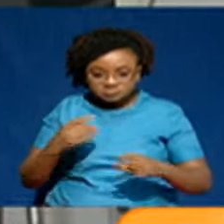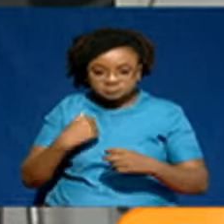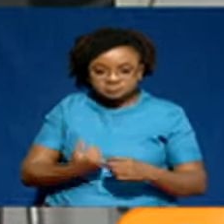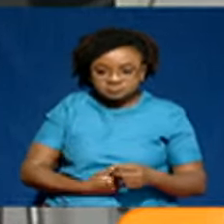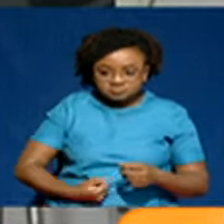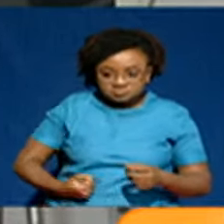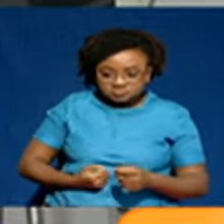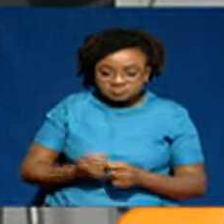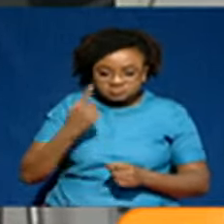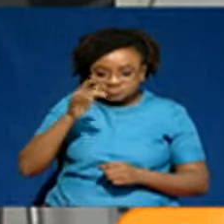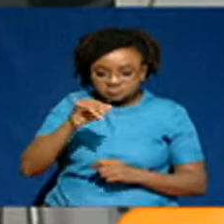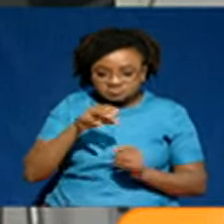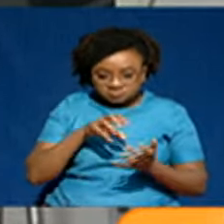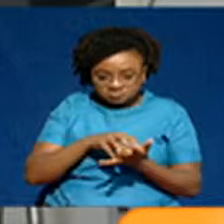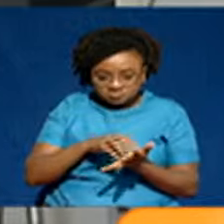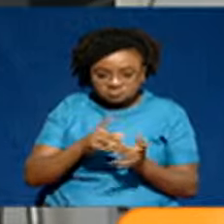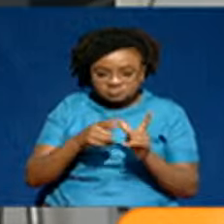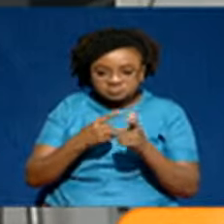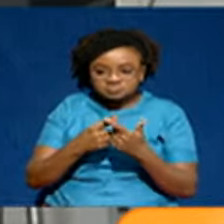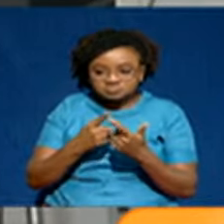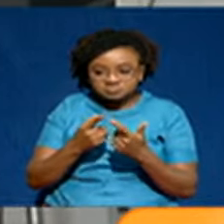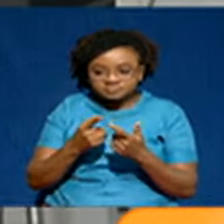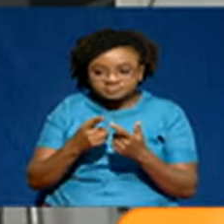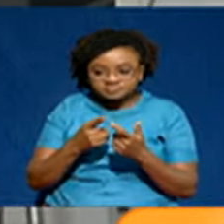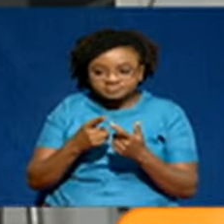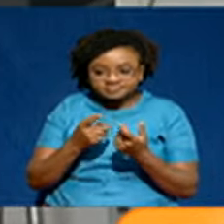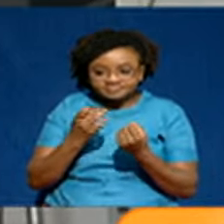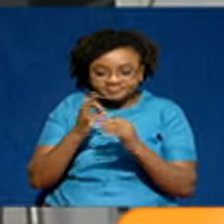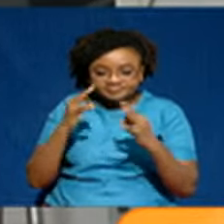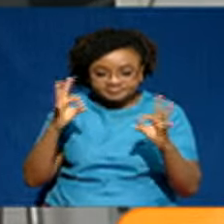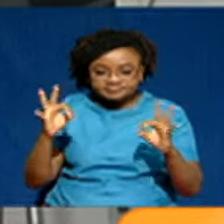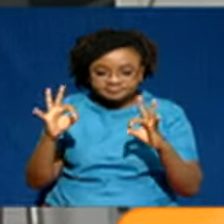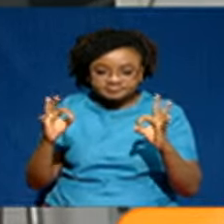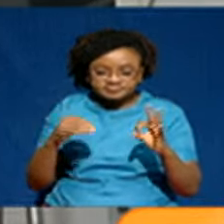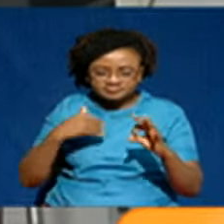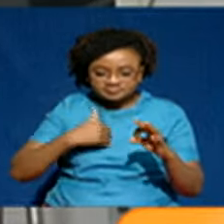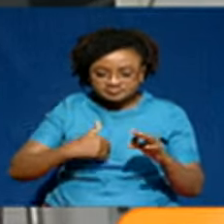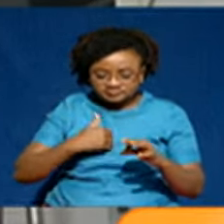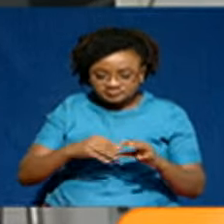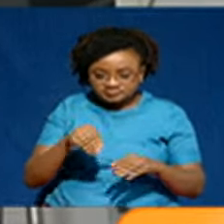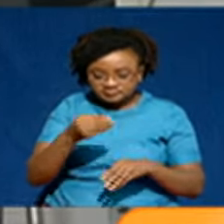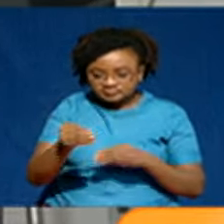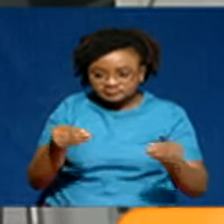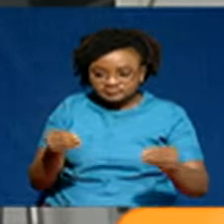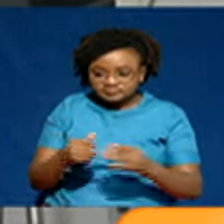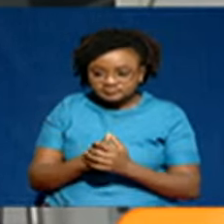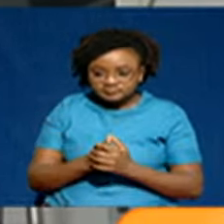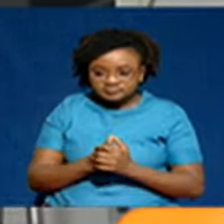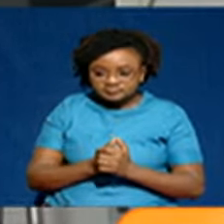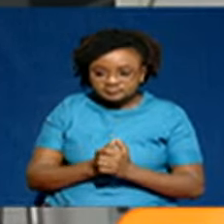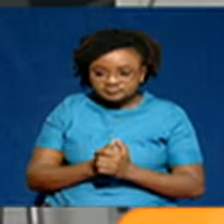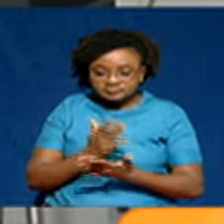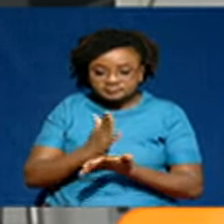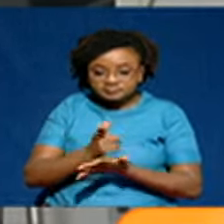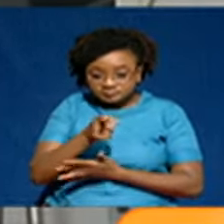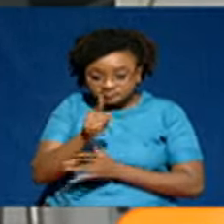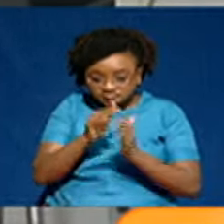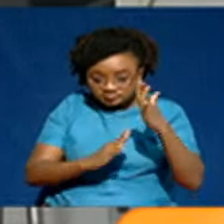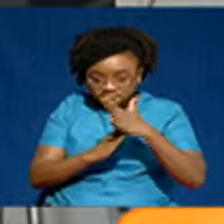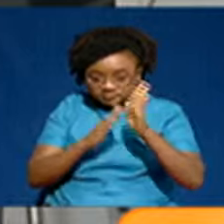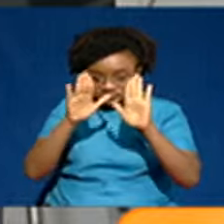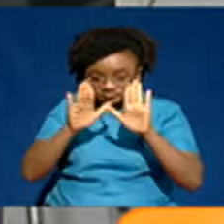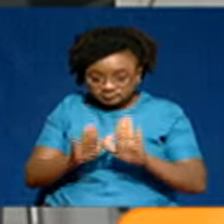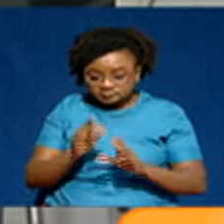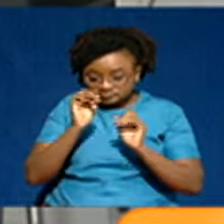for endometriosis, and this week we'll be running free surgeries for endometriosis. Why I think this is important is that performing